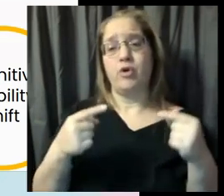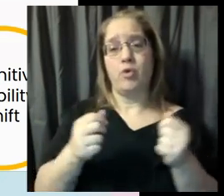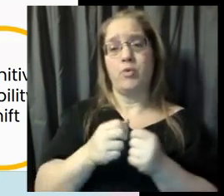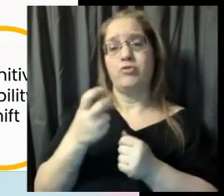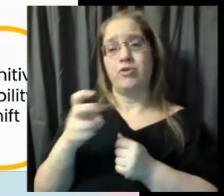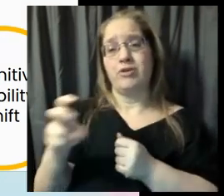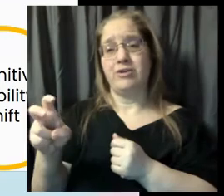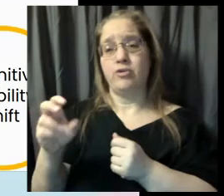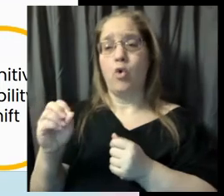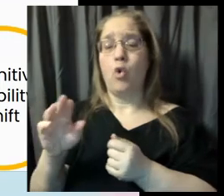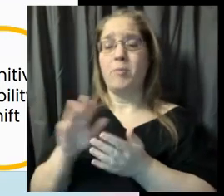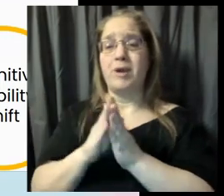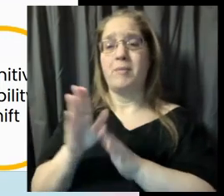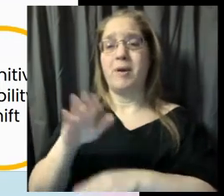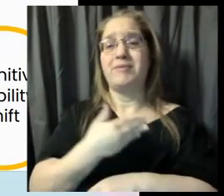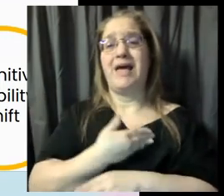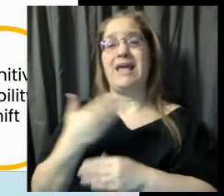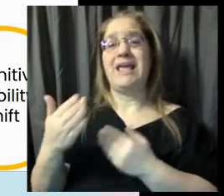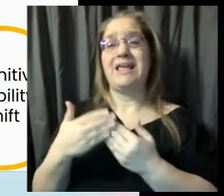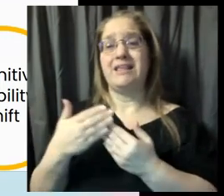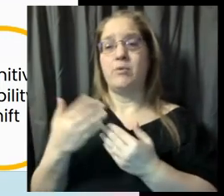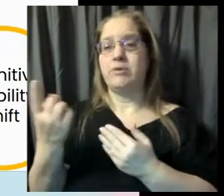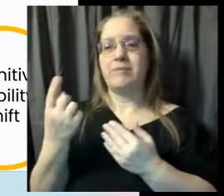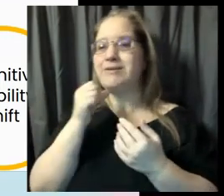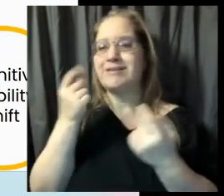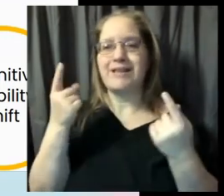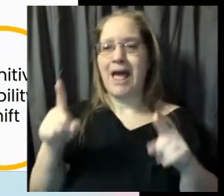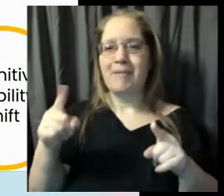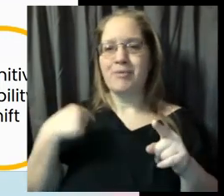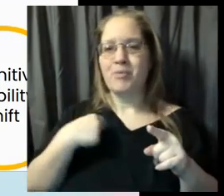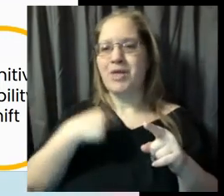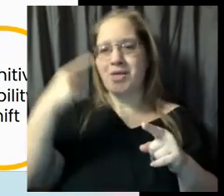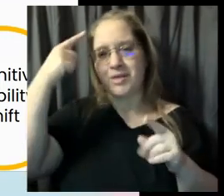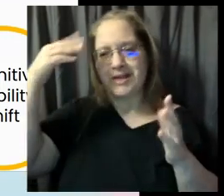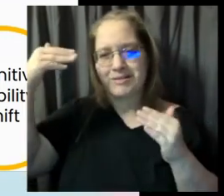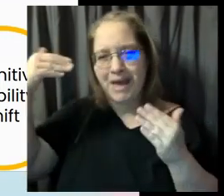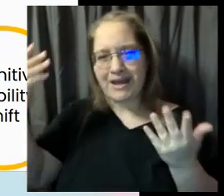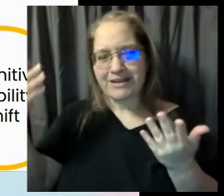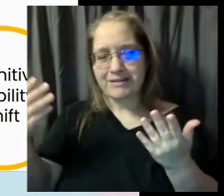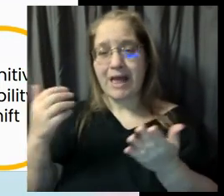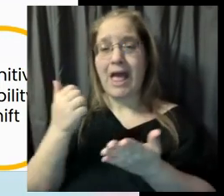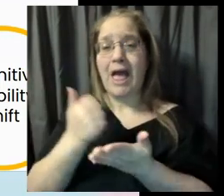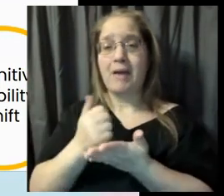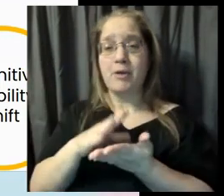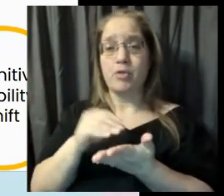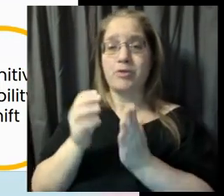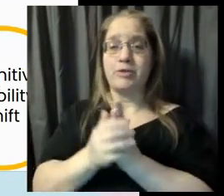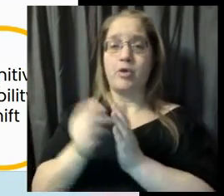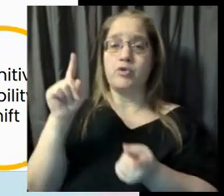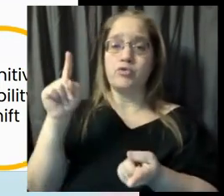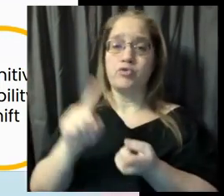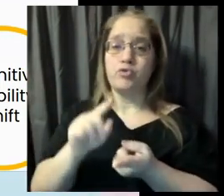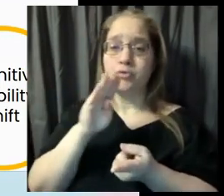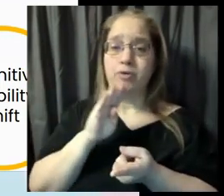as expected. So helping your child build these skills will reduce frustration and make